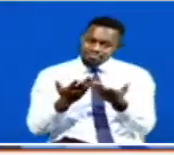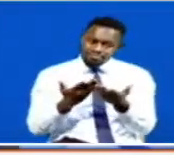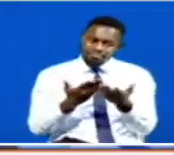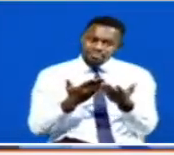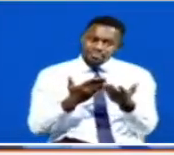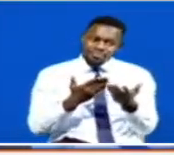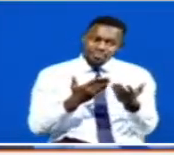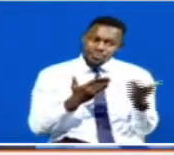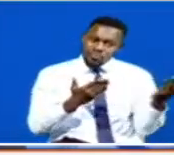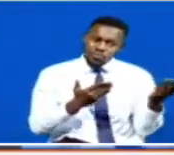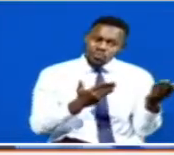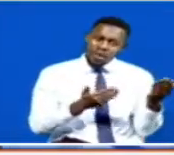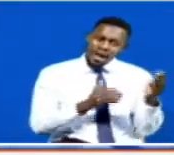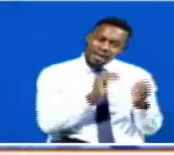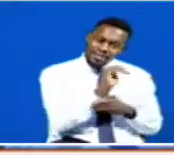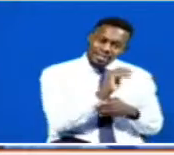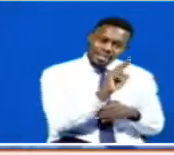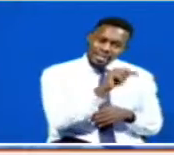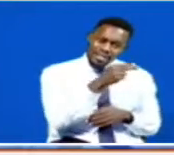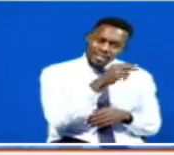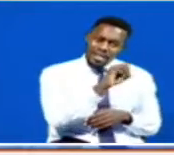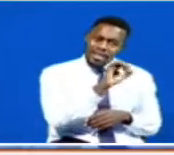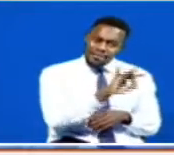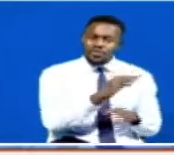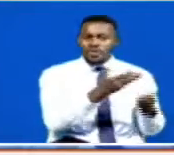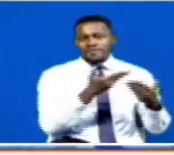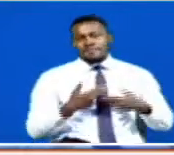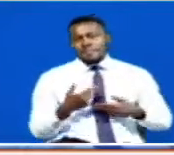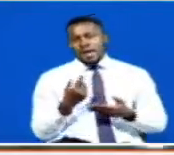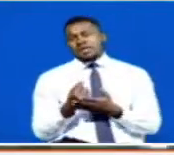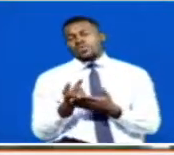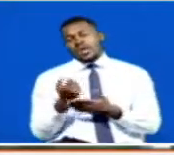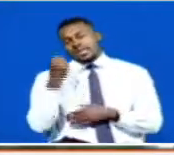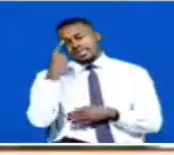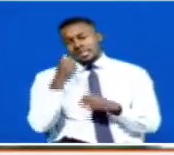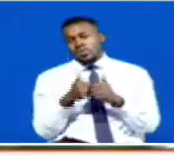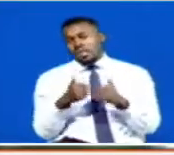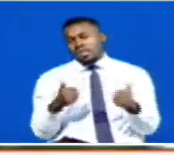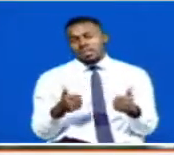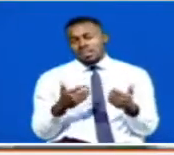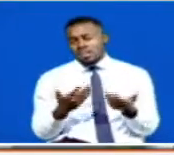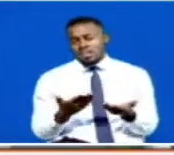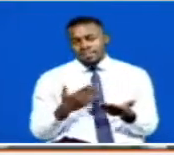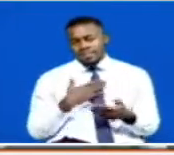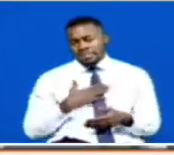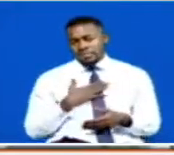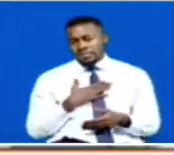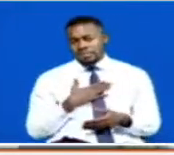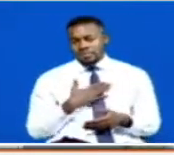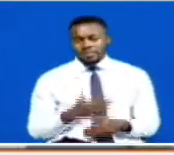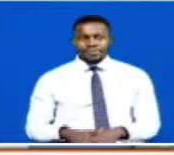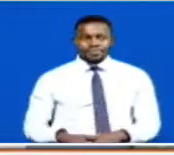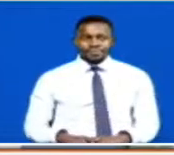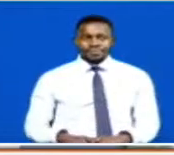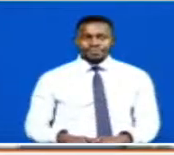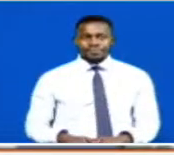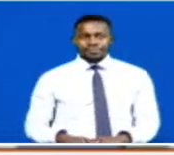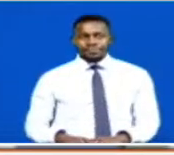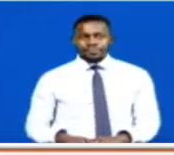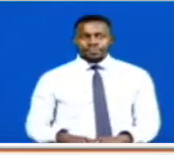Just the way you are also pressurizing us. We understand your situation. Alan Ochanda, KTN News.